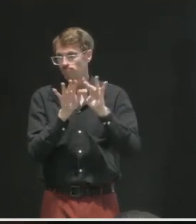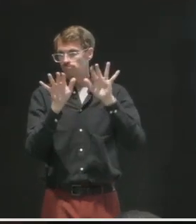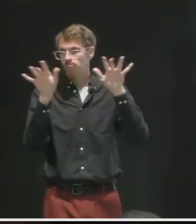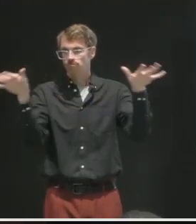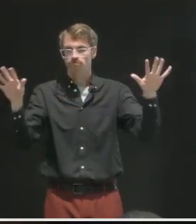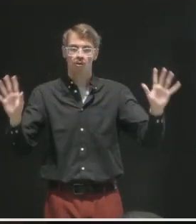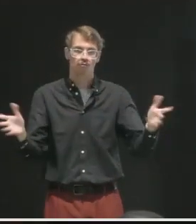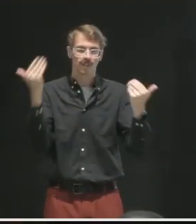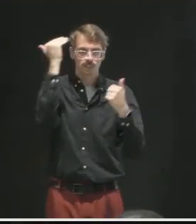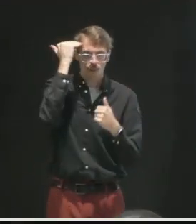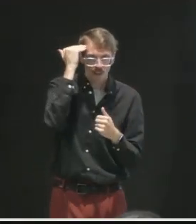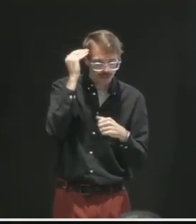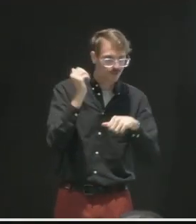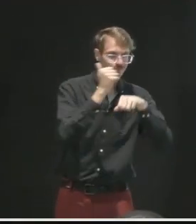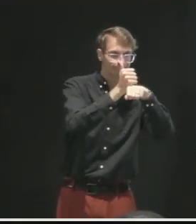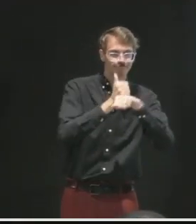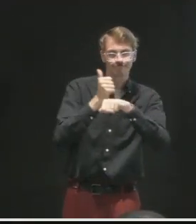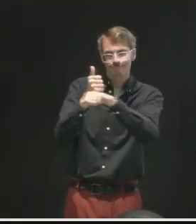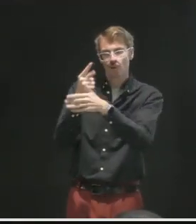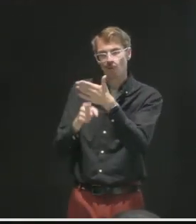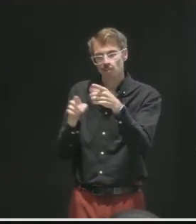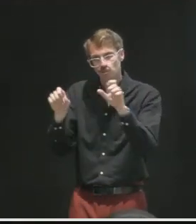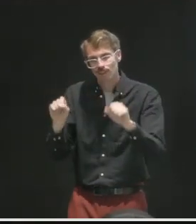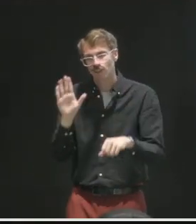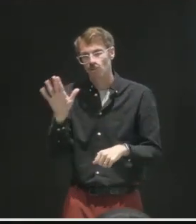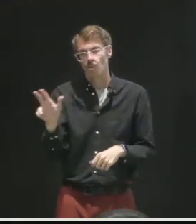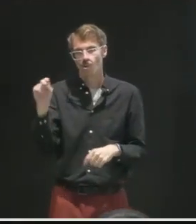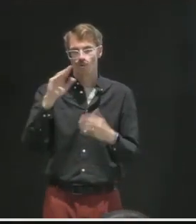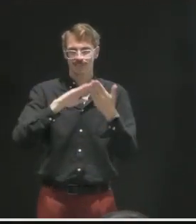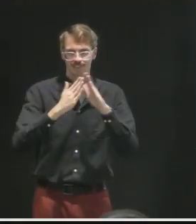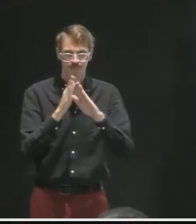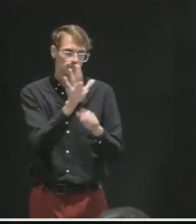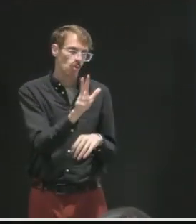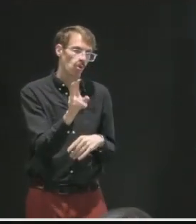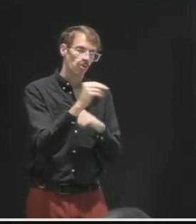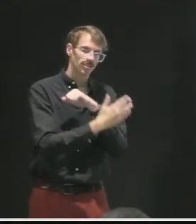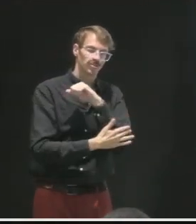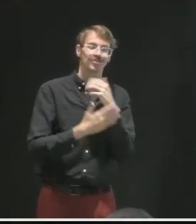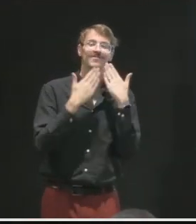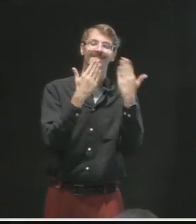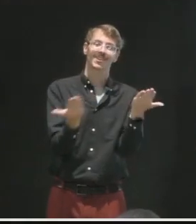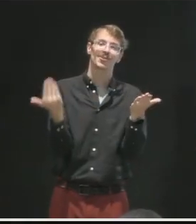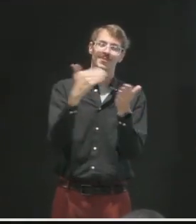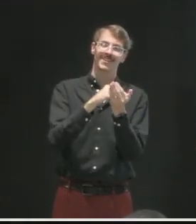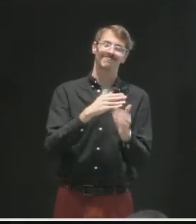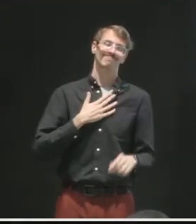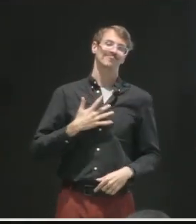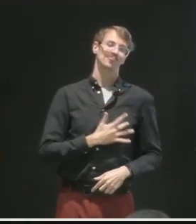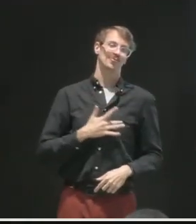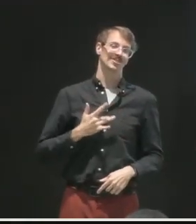and implement what you can in your own cities and countries. So thanks again. We appreciate it.